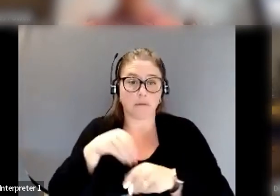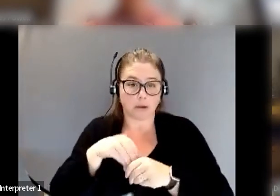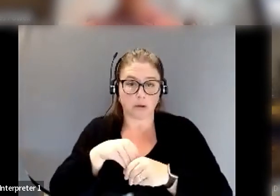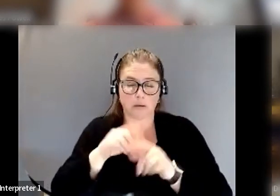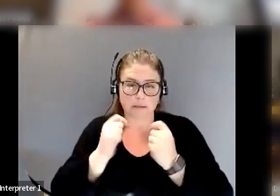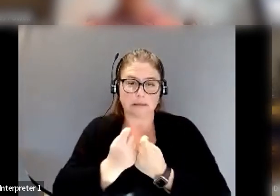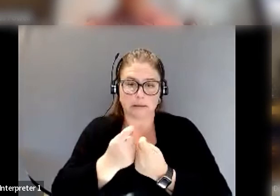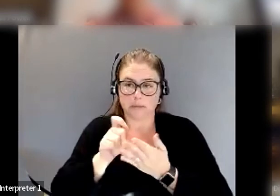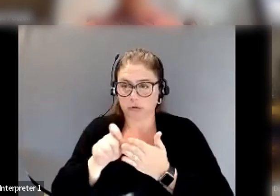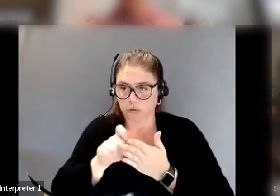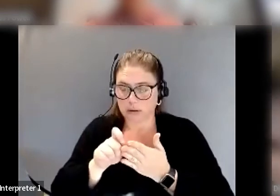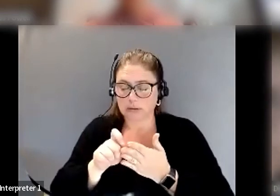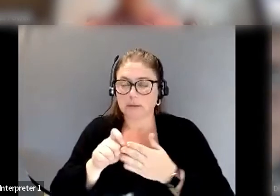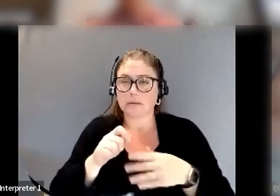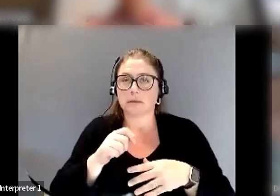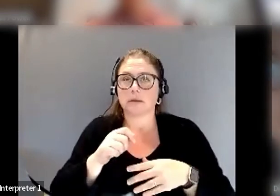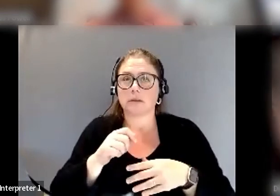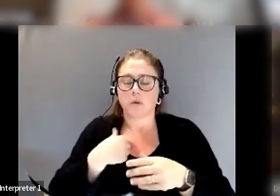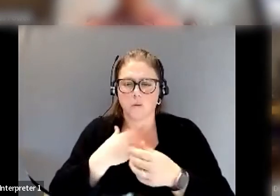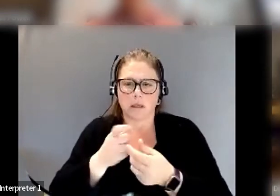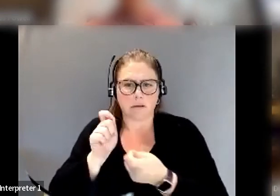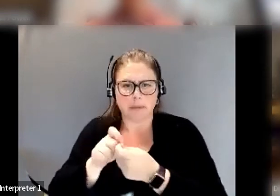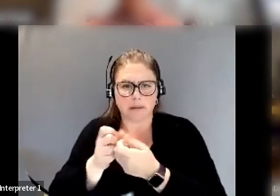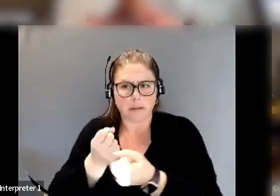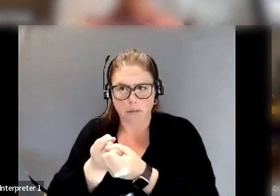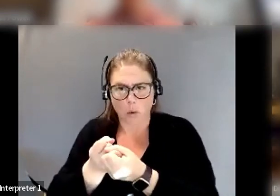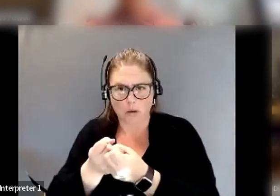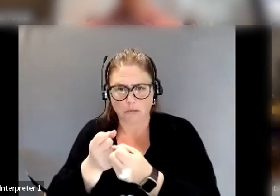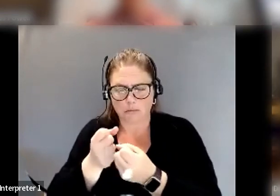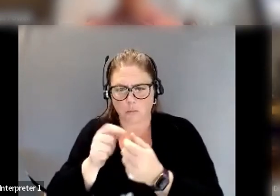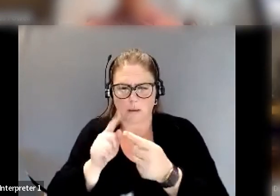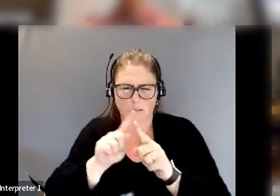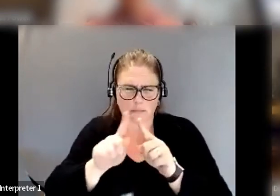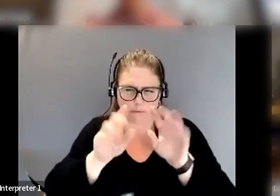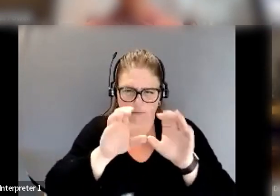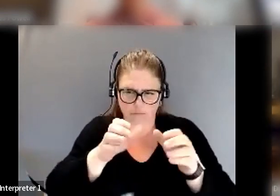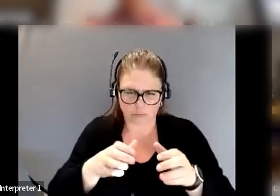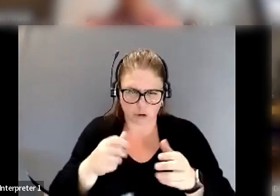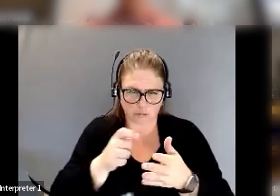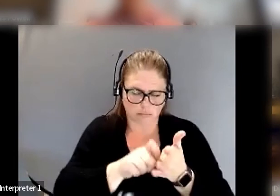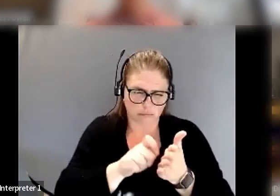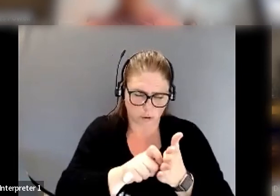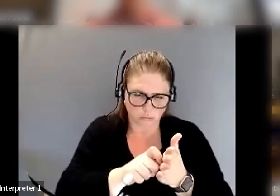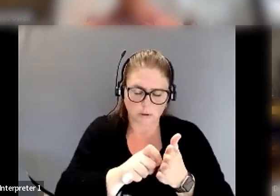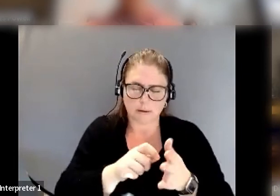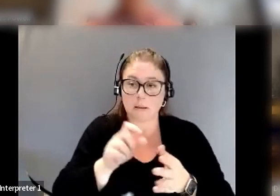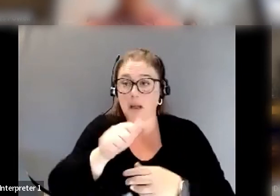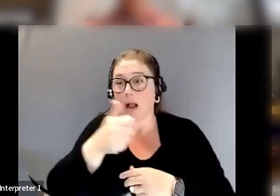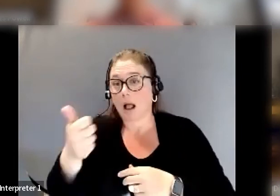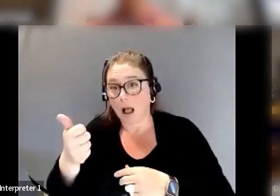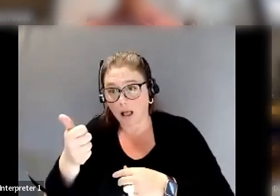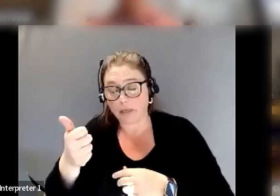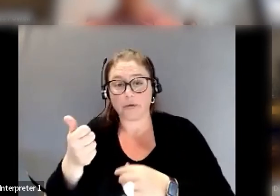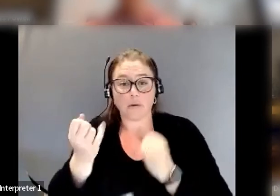specific subset of grants, but we also have a vendor network. So we work with some of the top grant writing institutions and tax